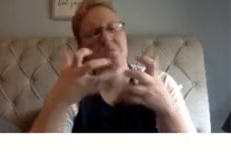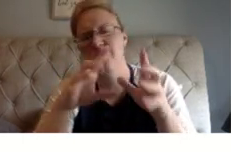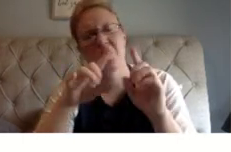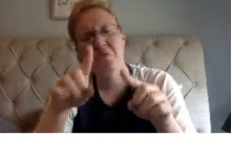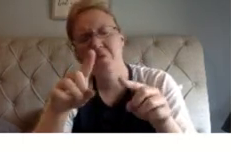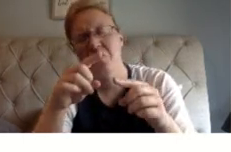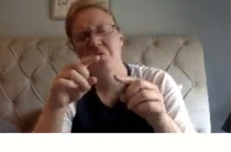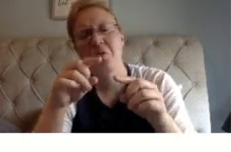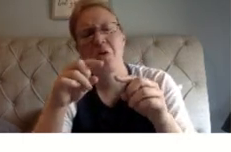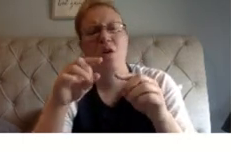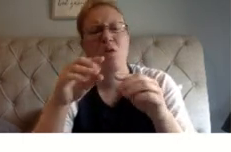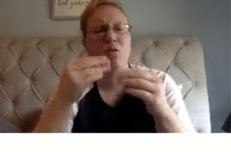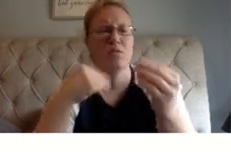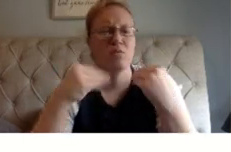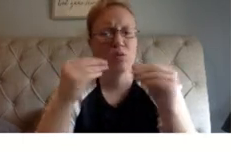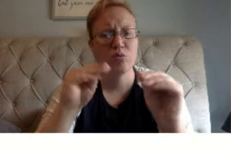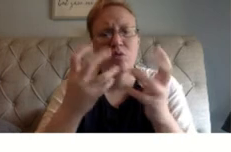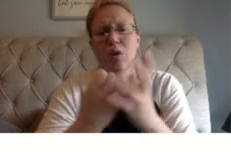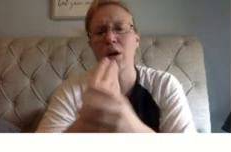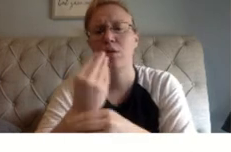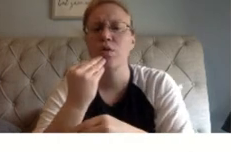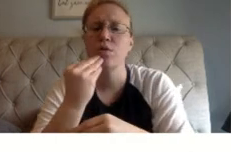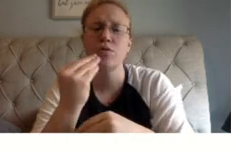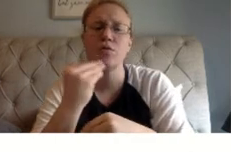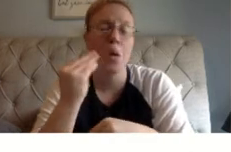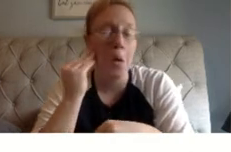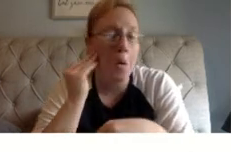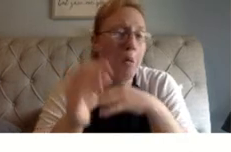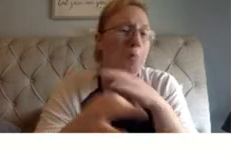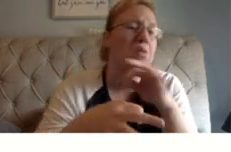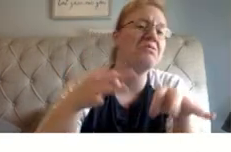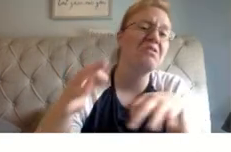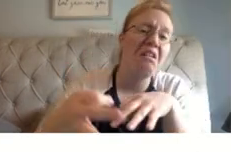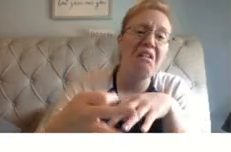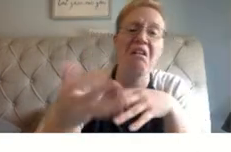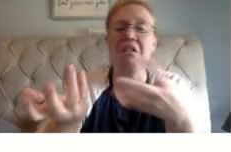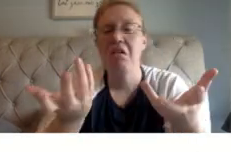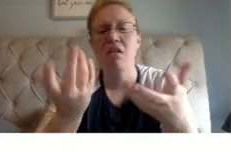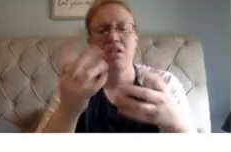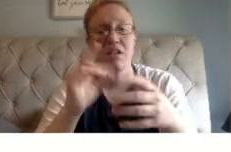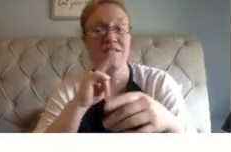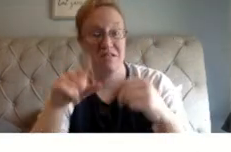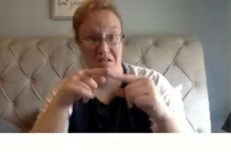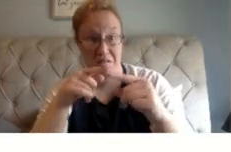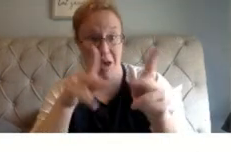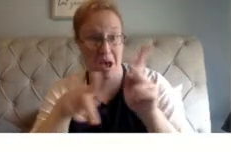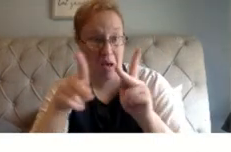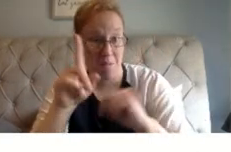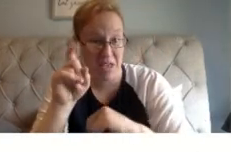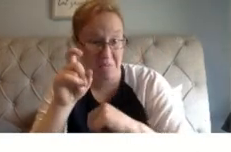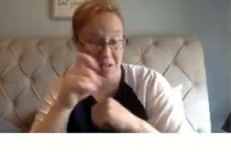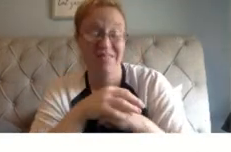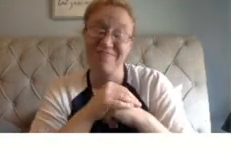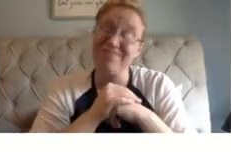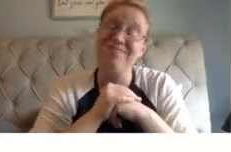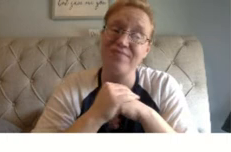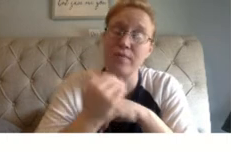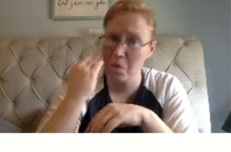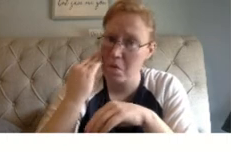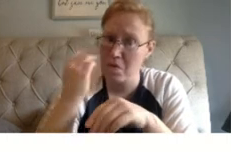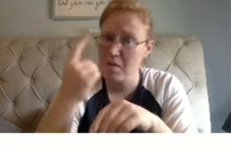stores less often. People want to grow food at home instead. So is it just about people? Yeah, do we know